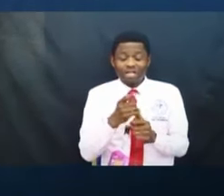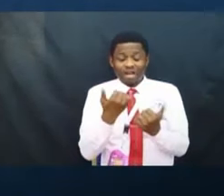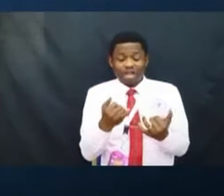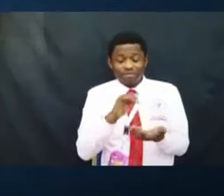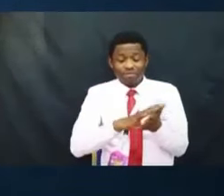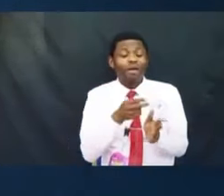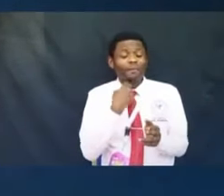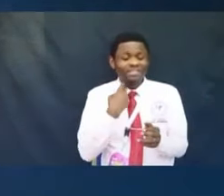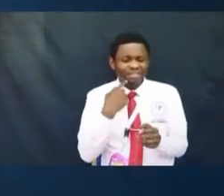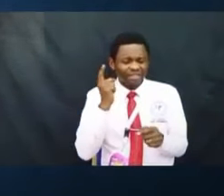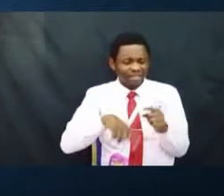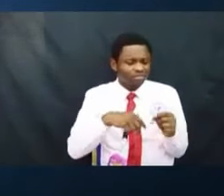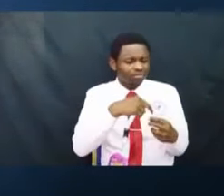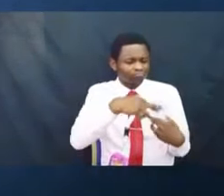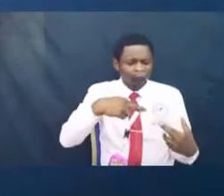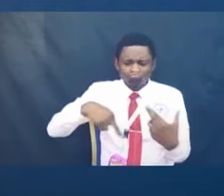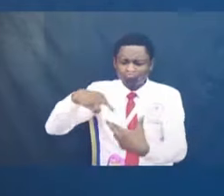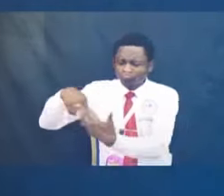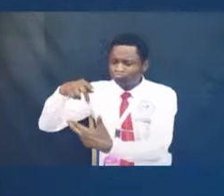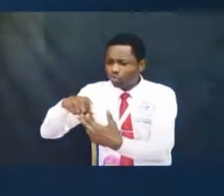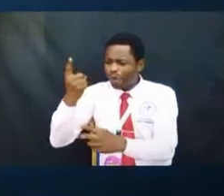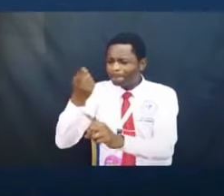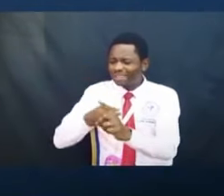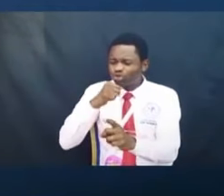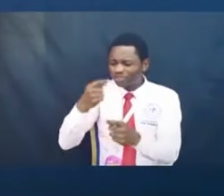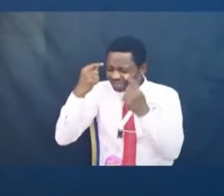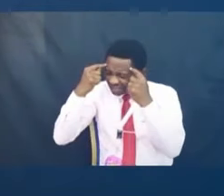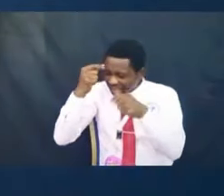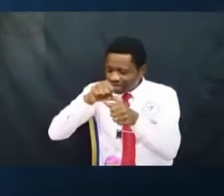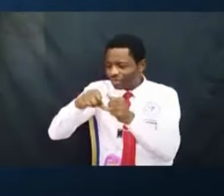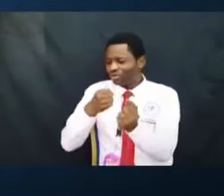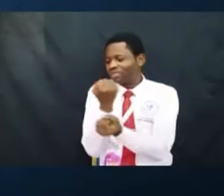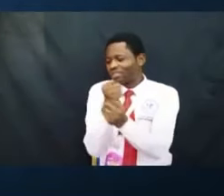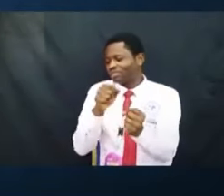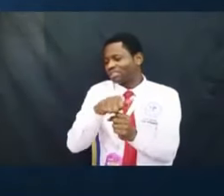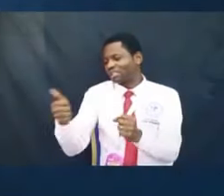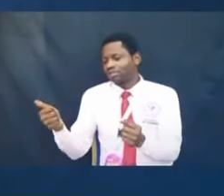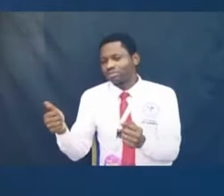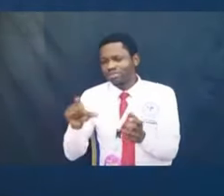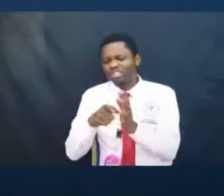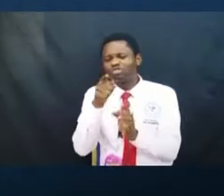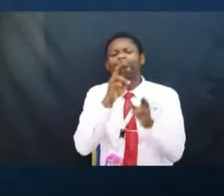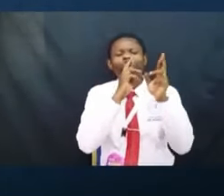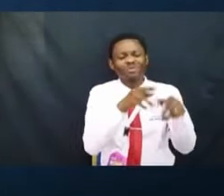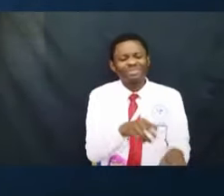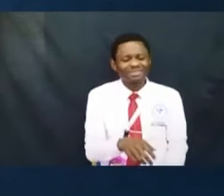people. Then you responded, yes, they